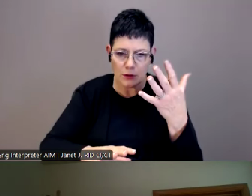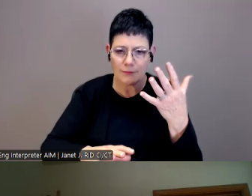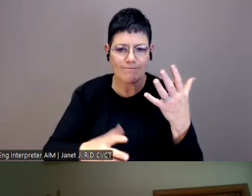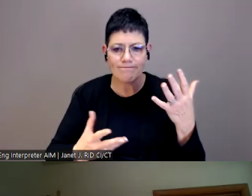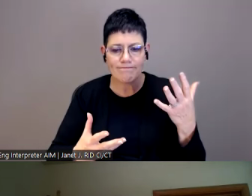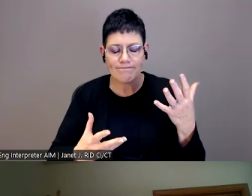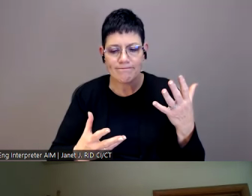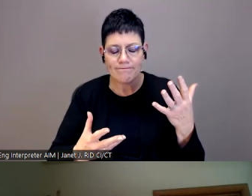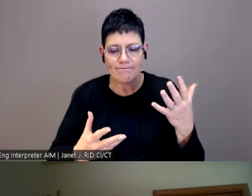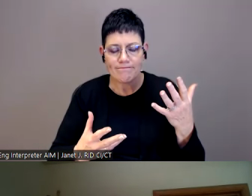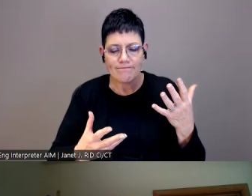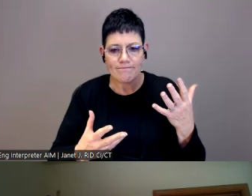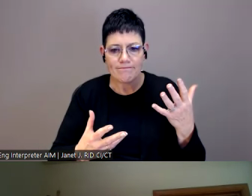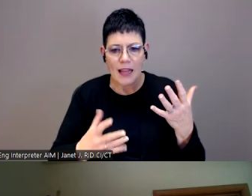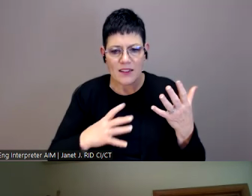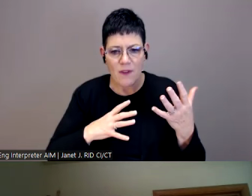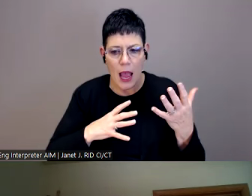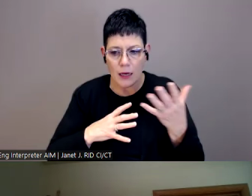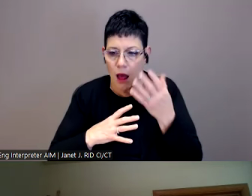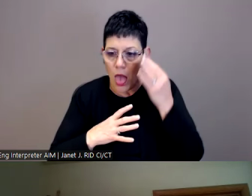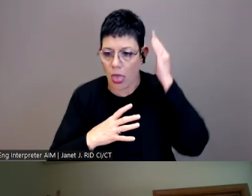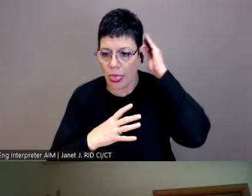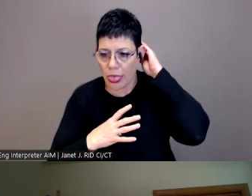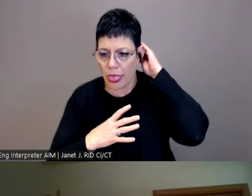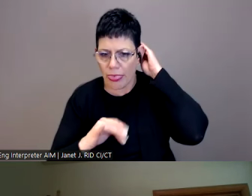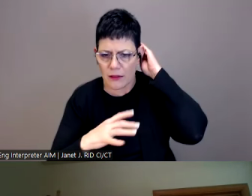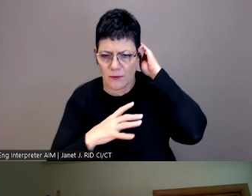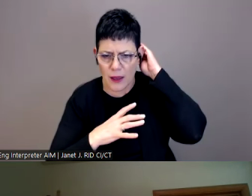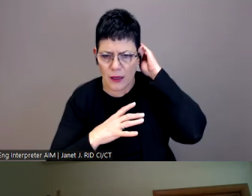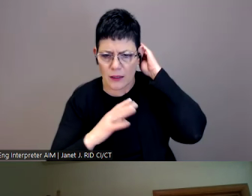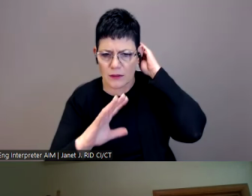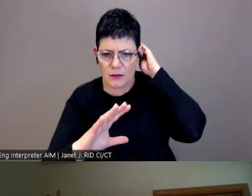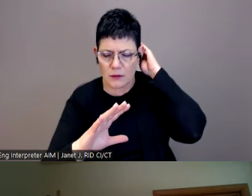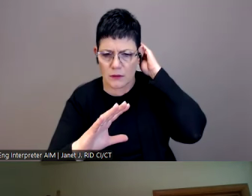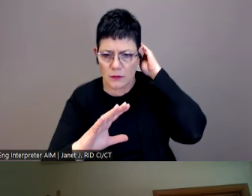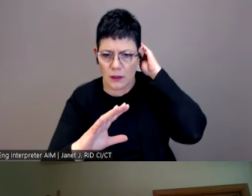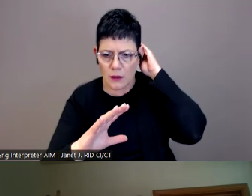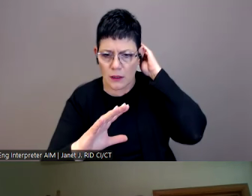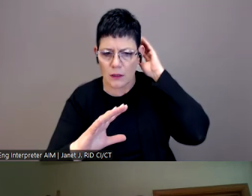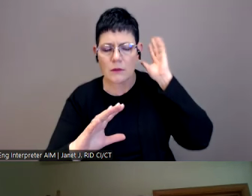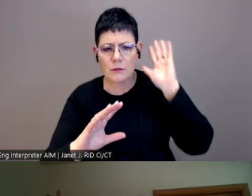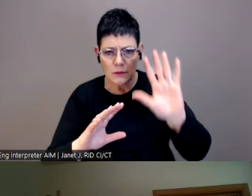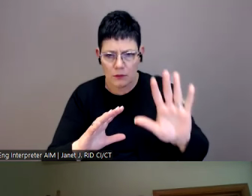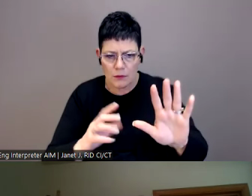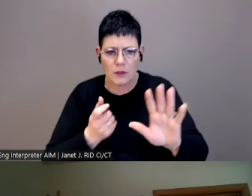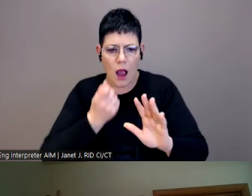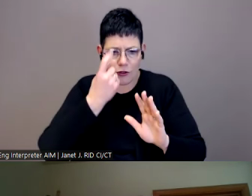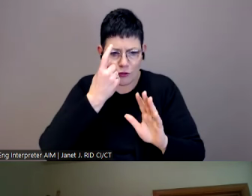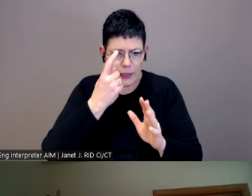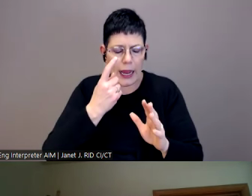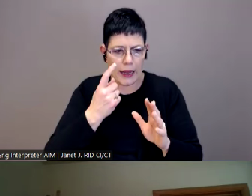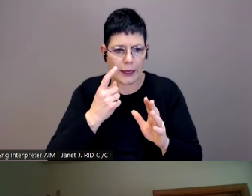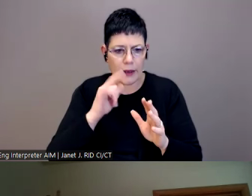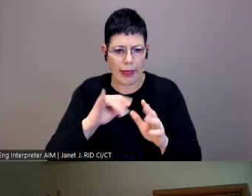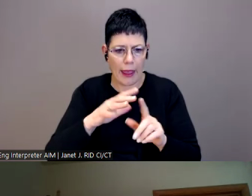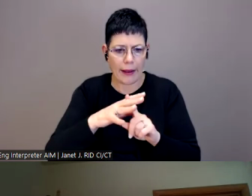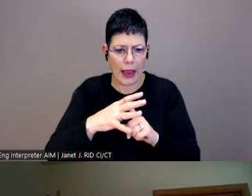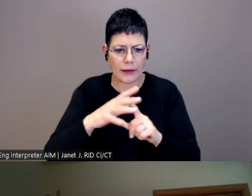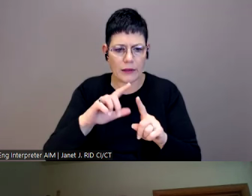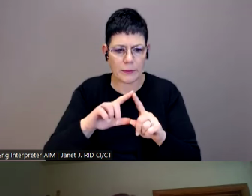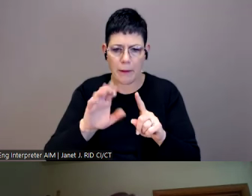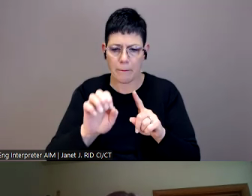have that in the background, have that in your own mind and ears as context, but be present